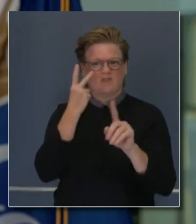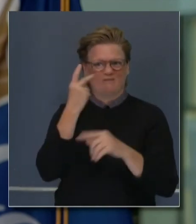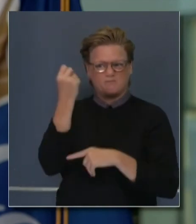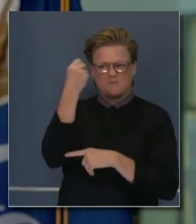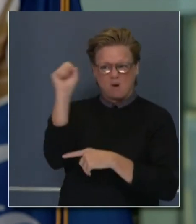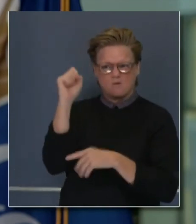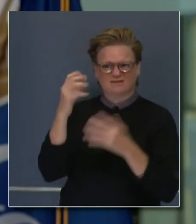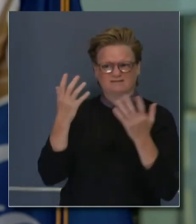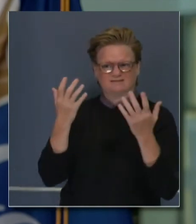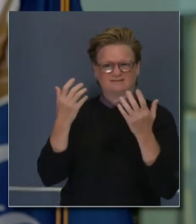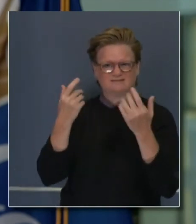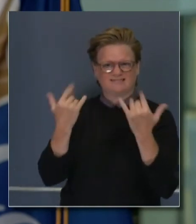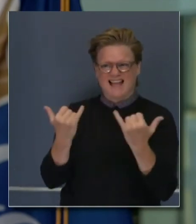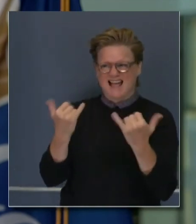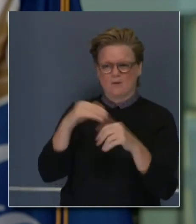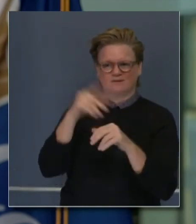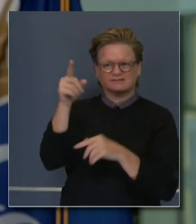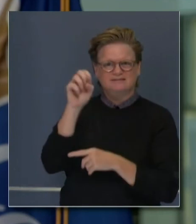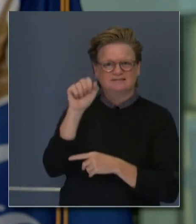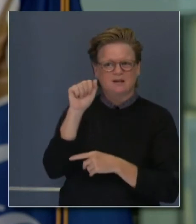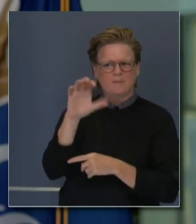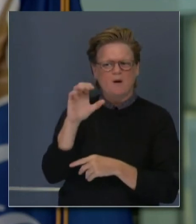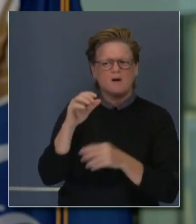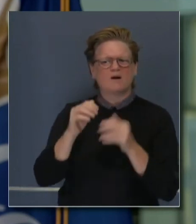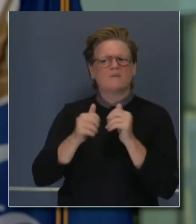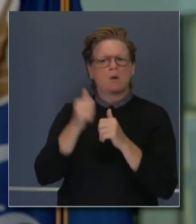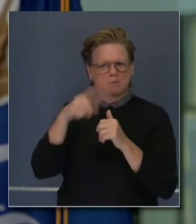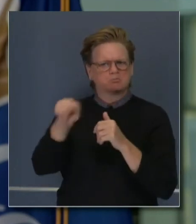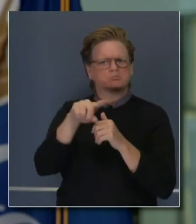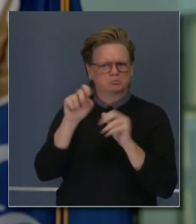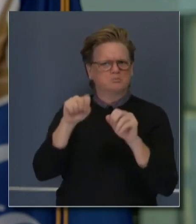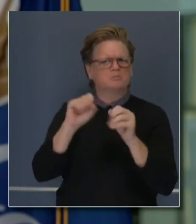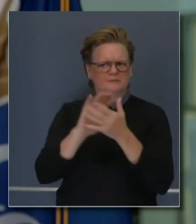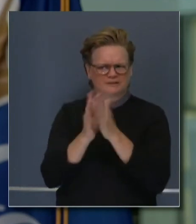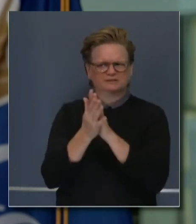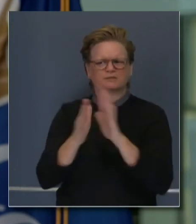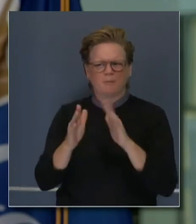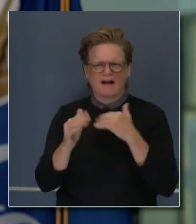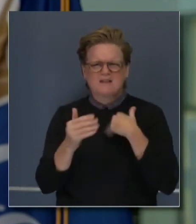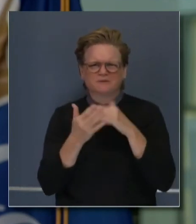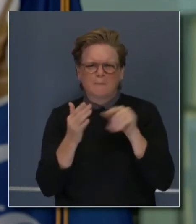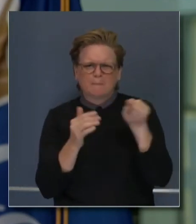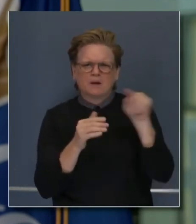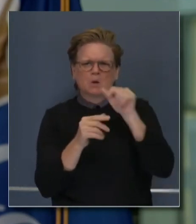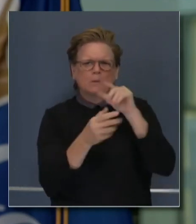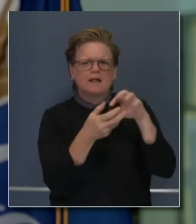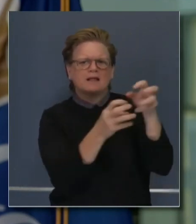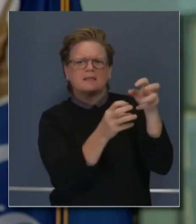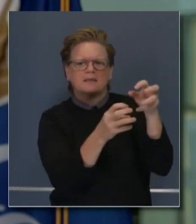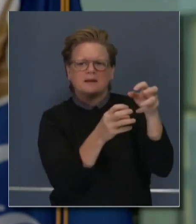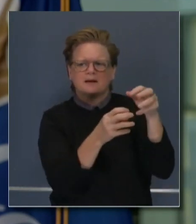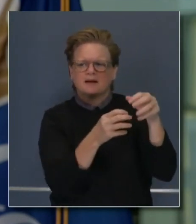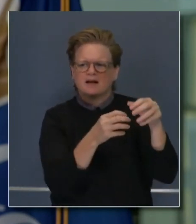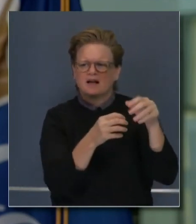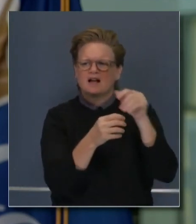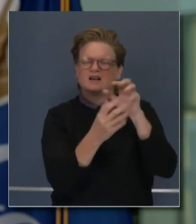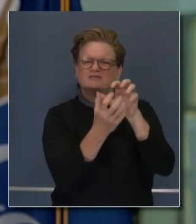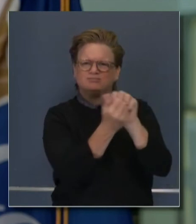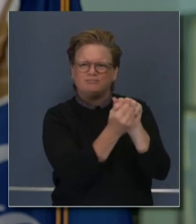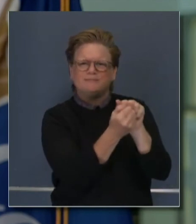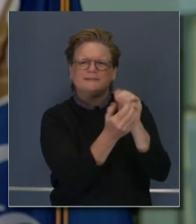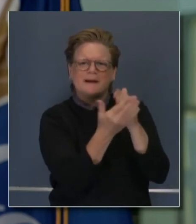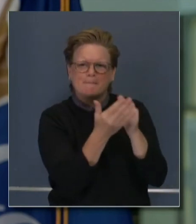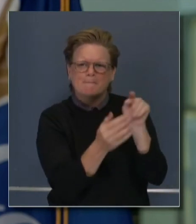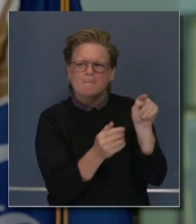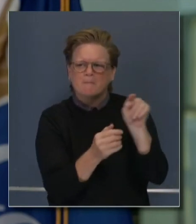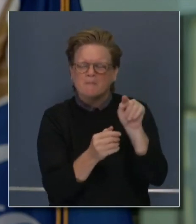that were mostly peaceful, but there was some violent activity. Windows broken, businesses that struggle to